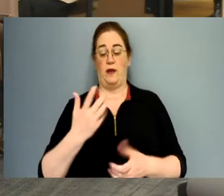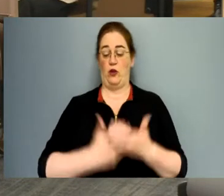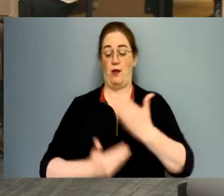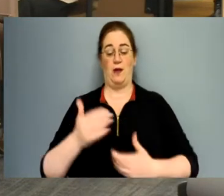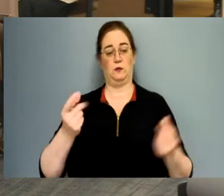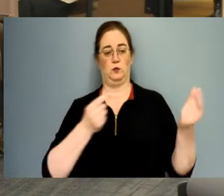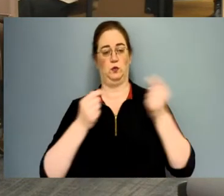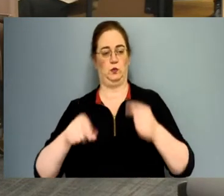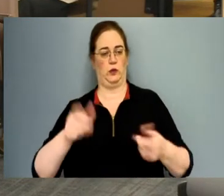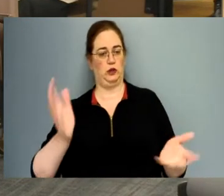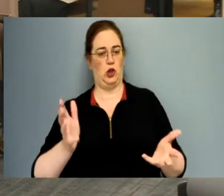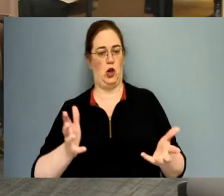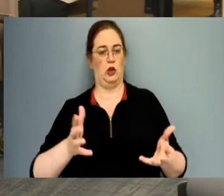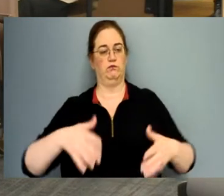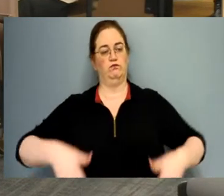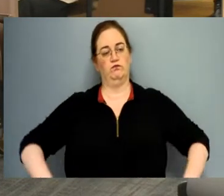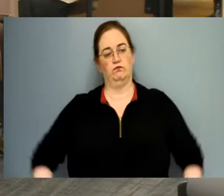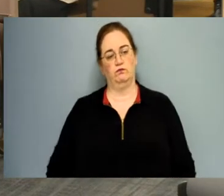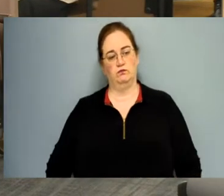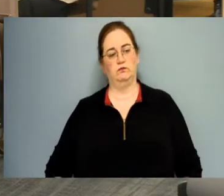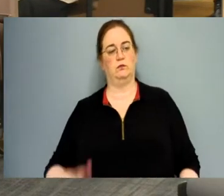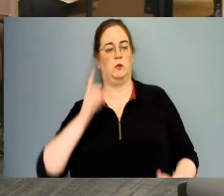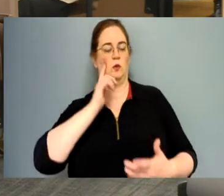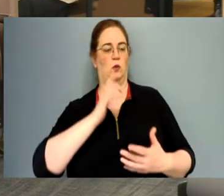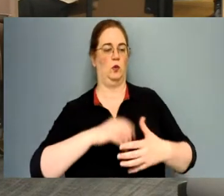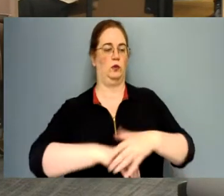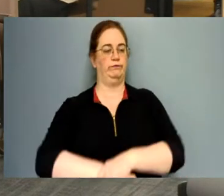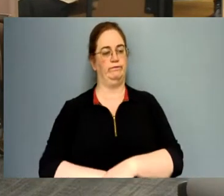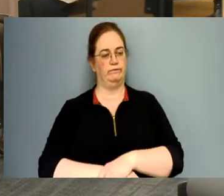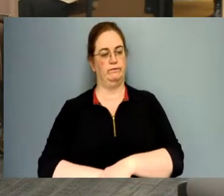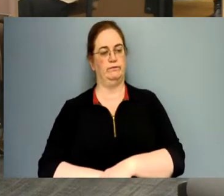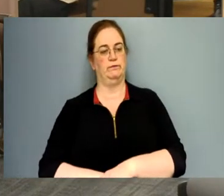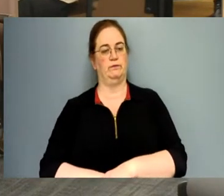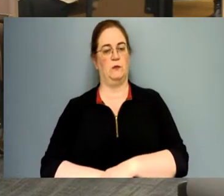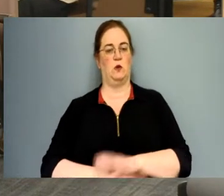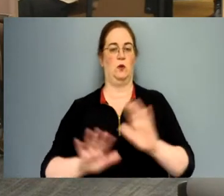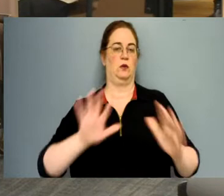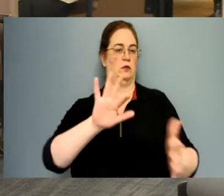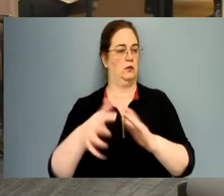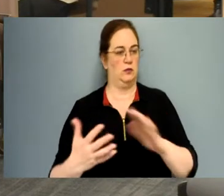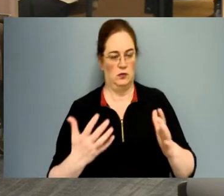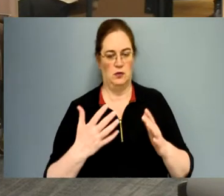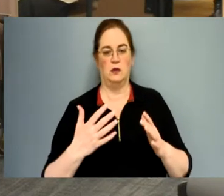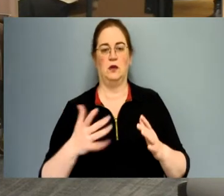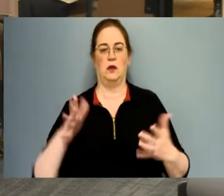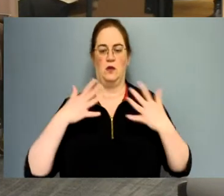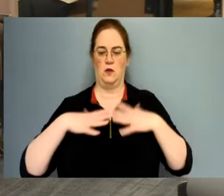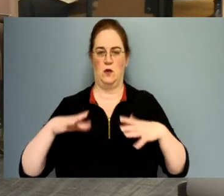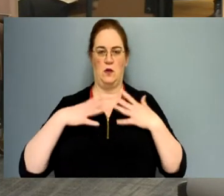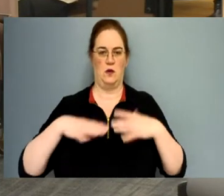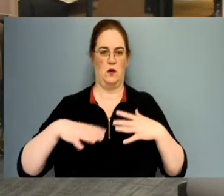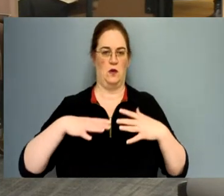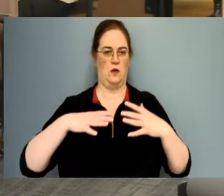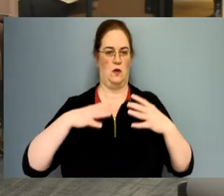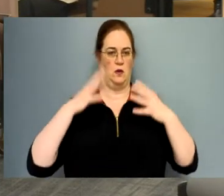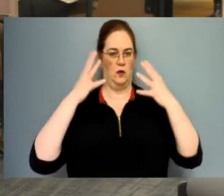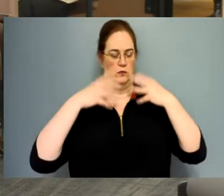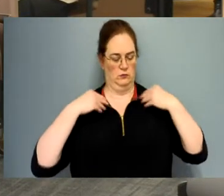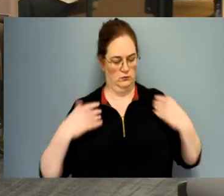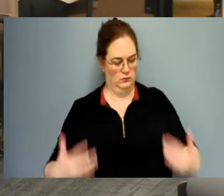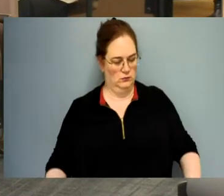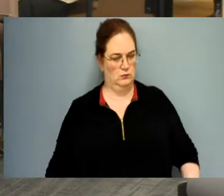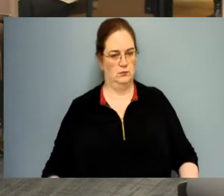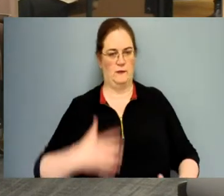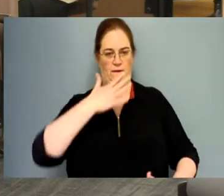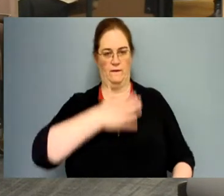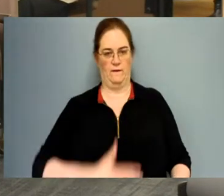talking, shoved deep into pockets, or clasped at one wrist, or all over me, and how their clothes tumble down their torsos, flatly across